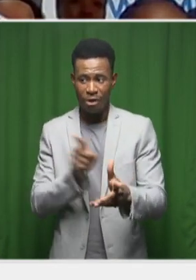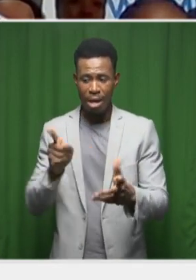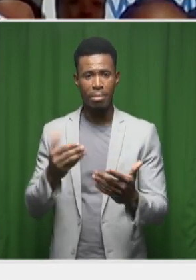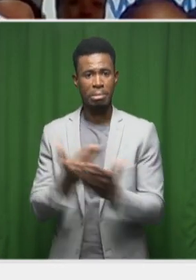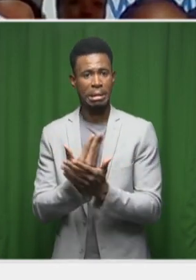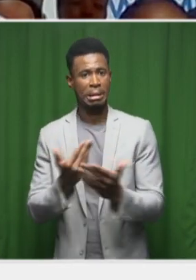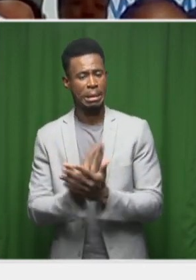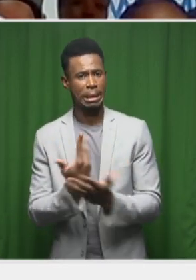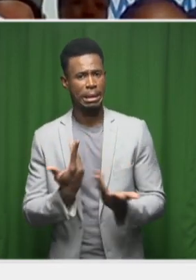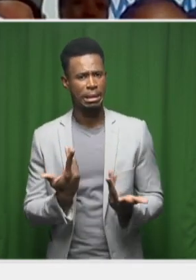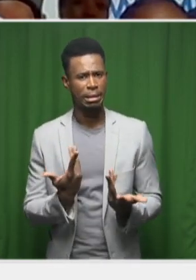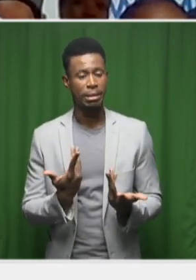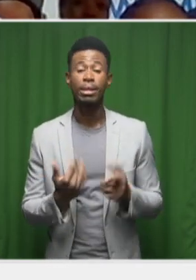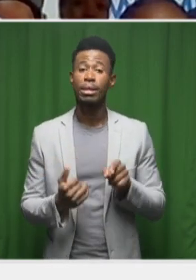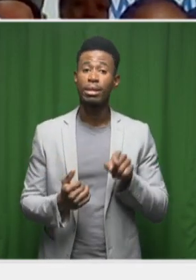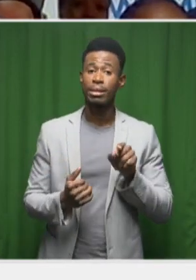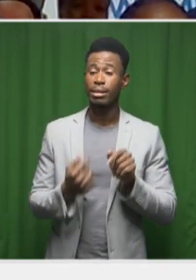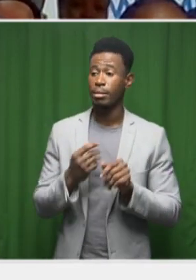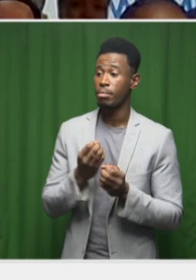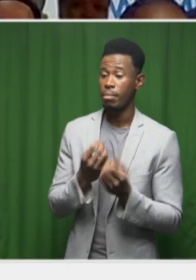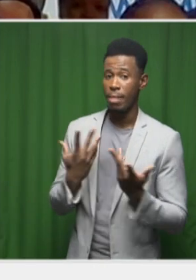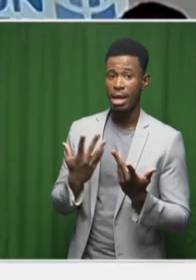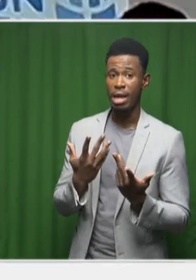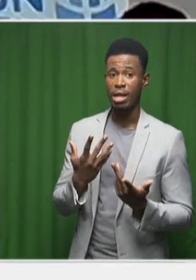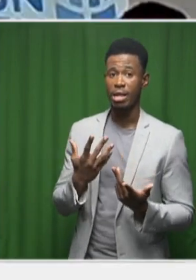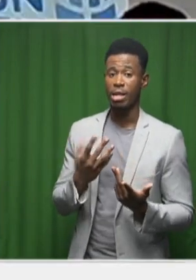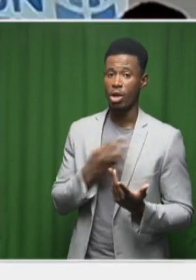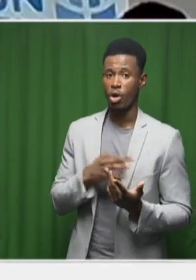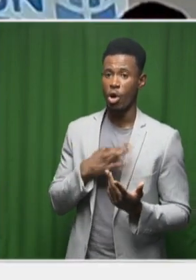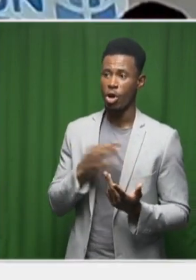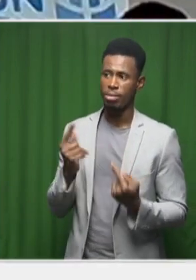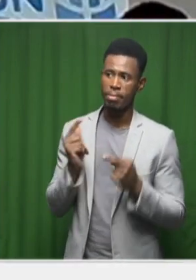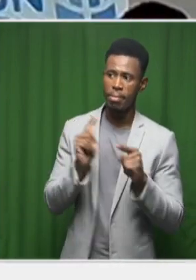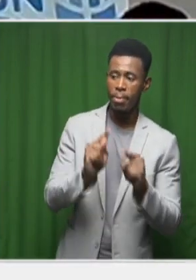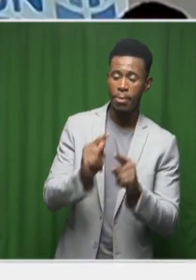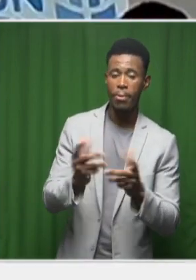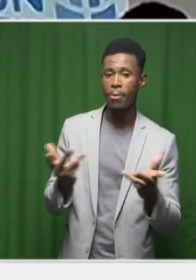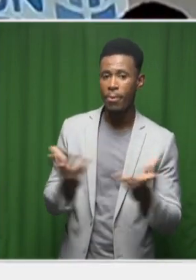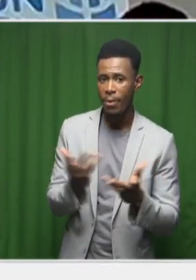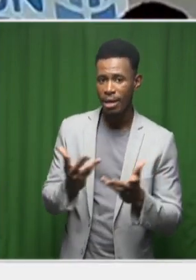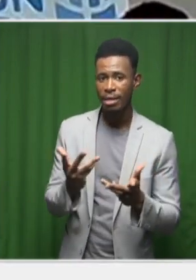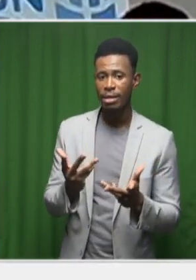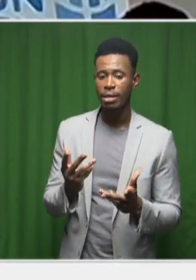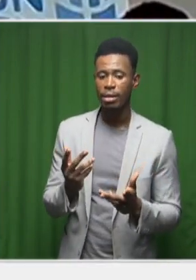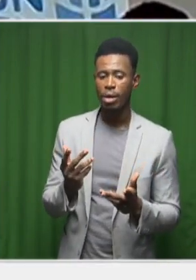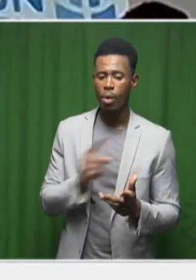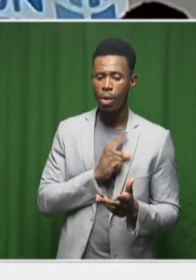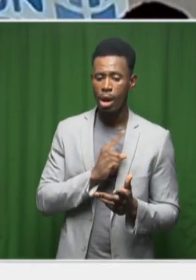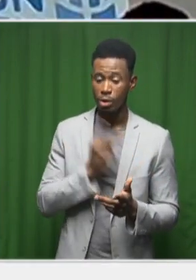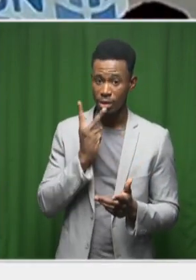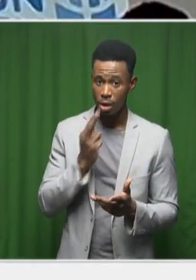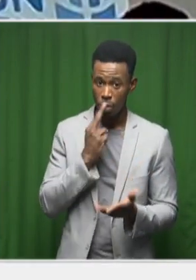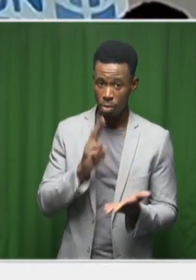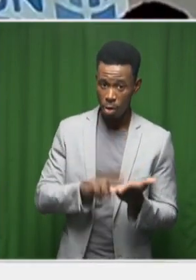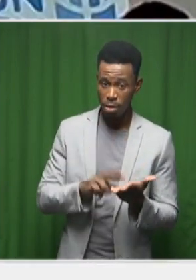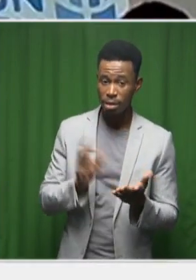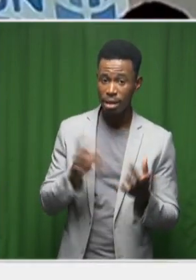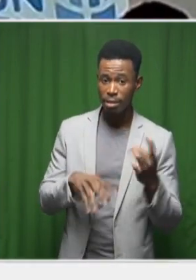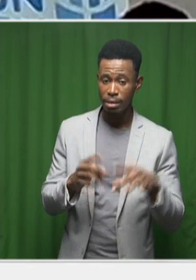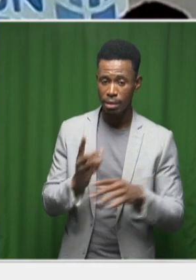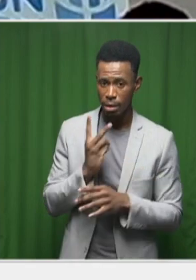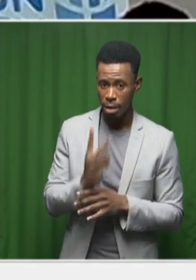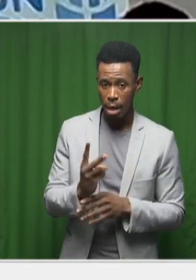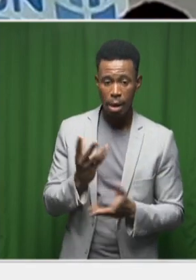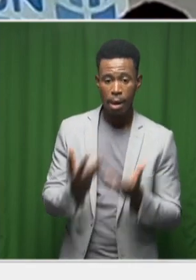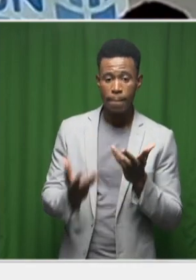It's the number of days that young girls go to. If you look at the report in its entirety, there are times where it shows that if you're